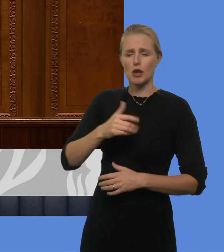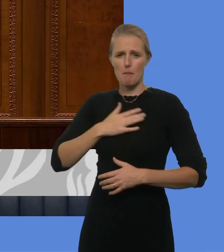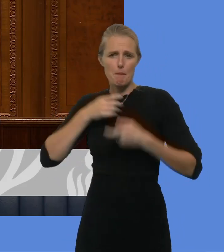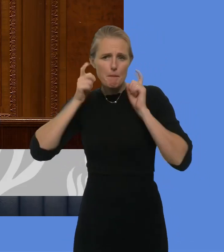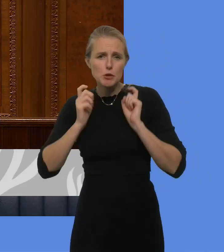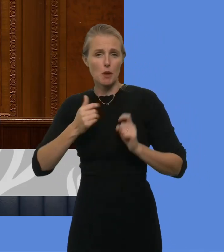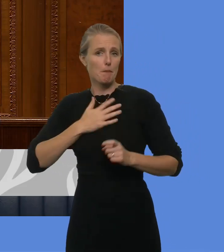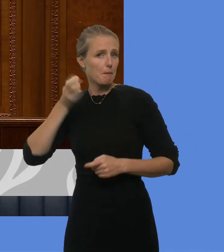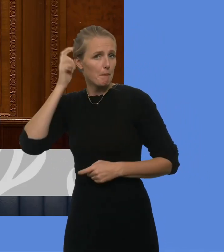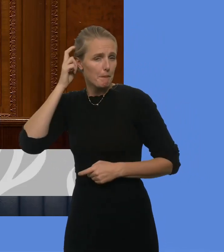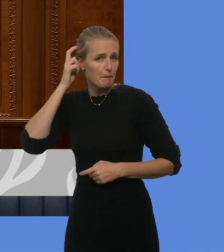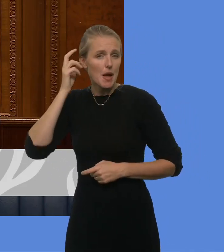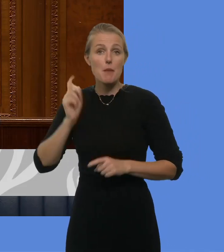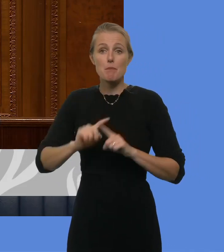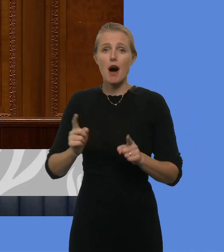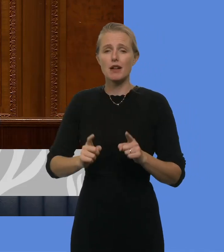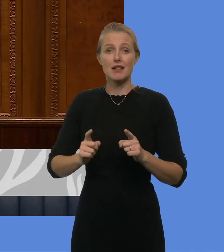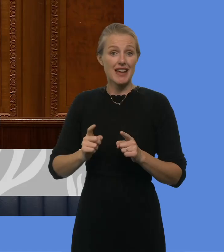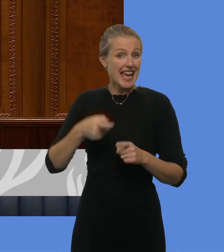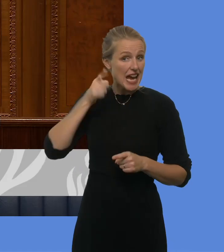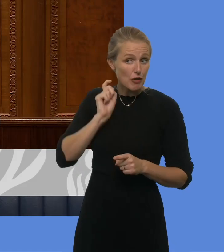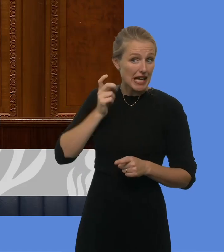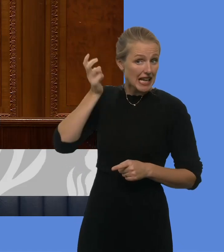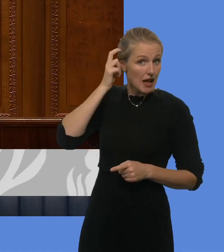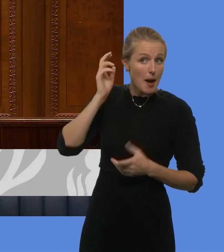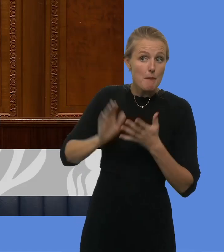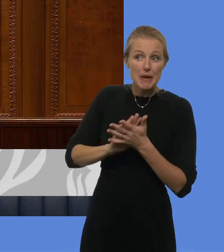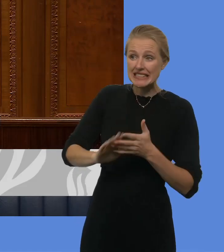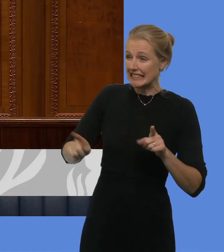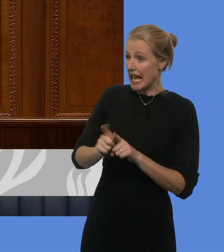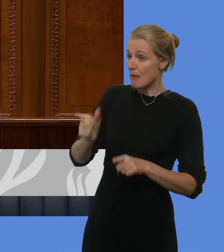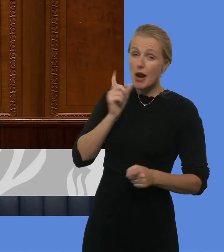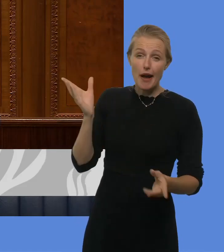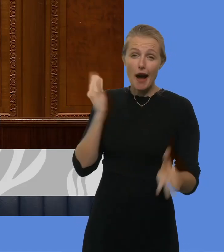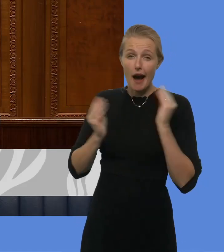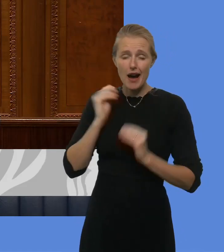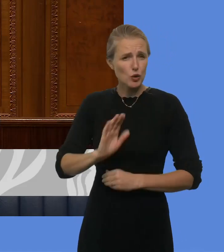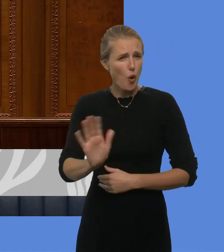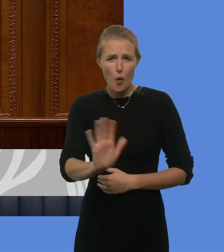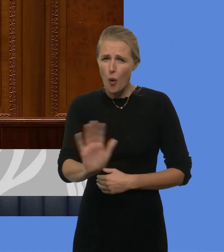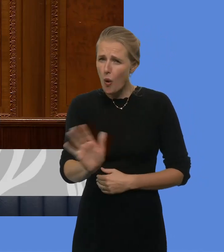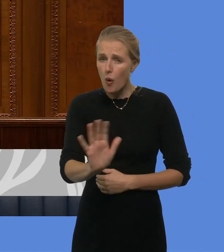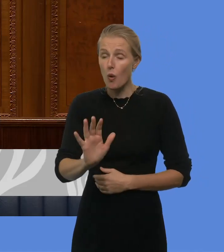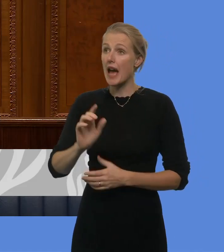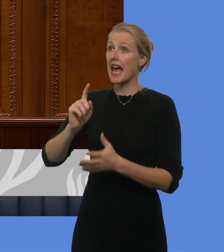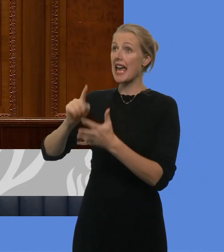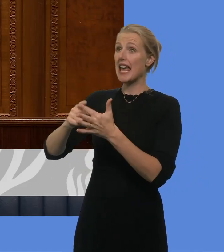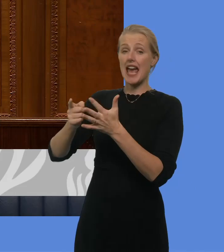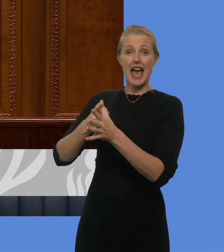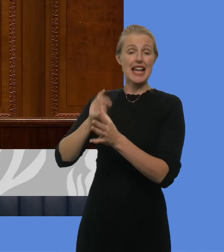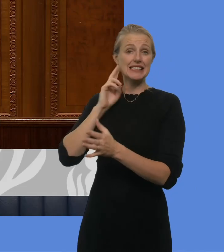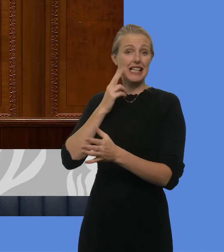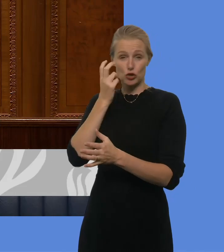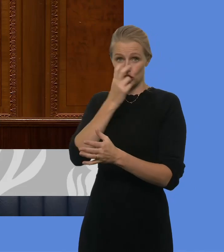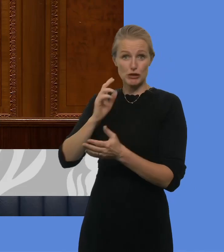implants. However, their ability to hear will never be the same as the child who doesn't need support with hearing. The Education Authority's Sensory Service does work